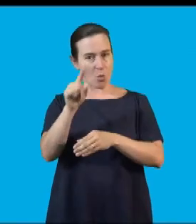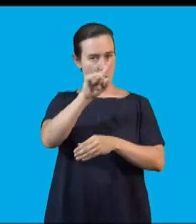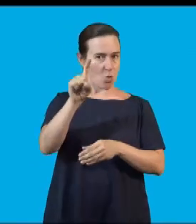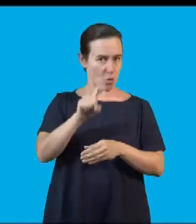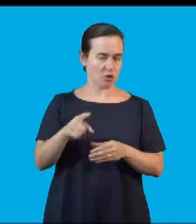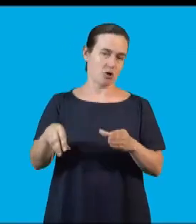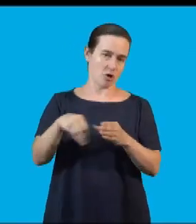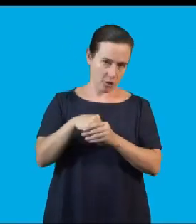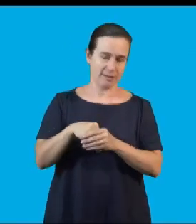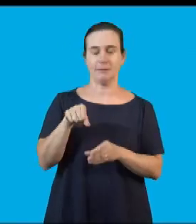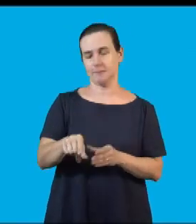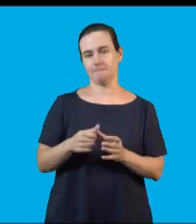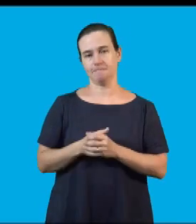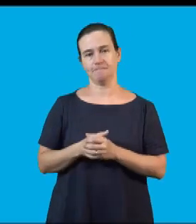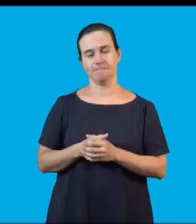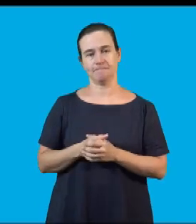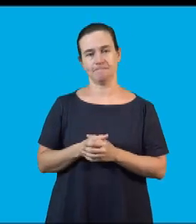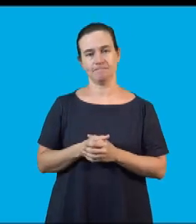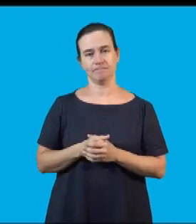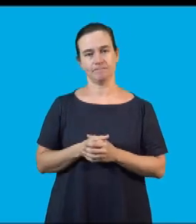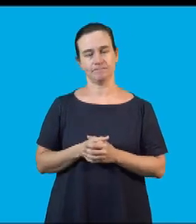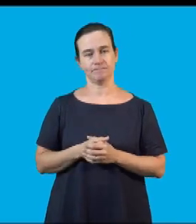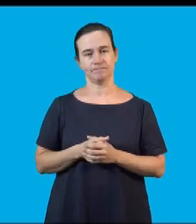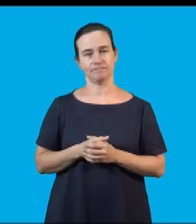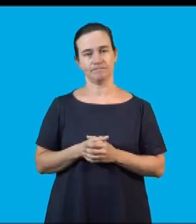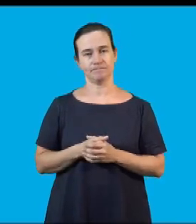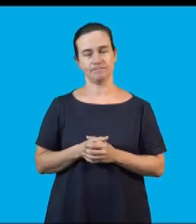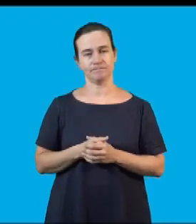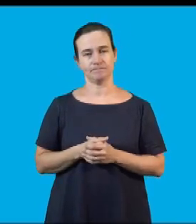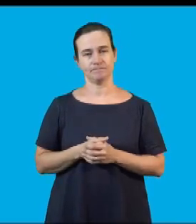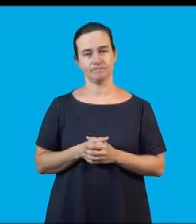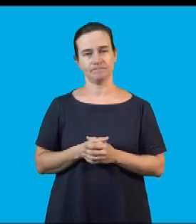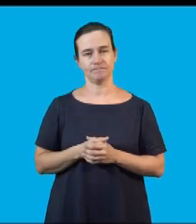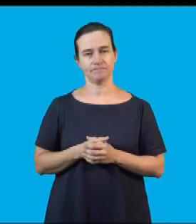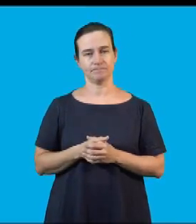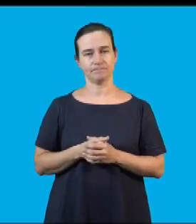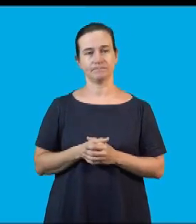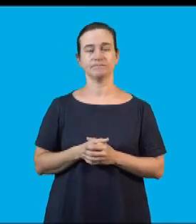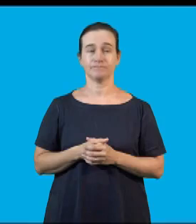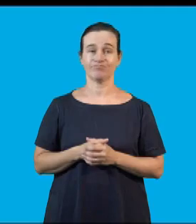already given in the question. Keep your content appropriate and stay on topic.